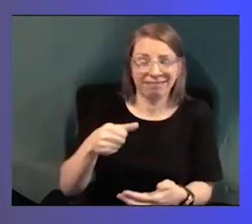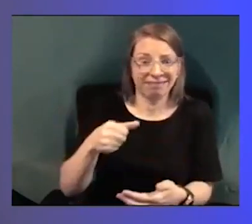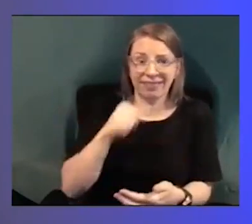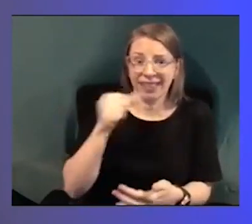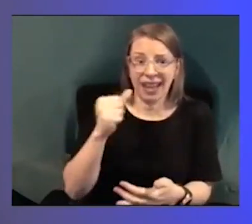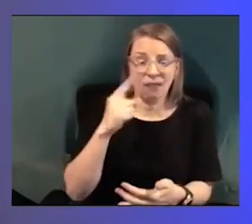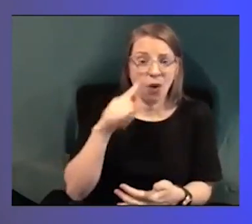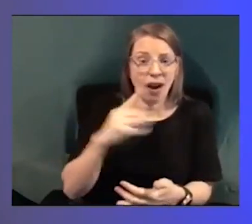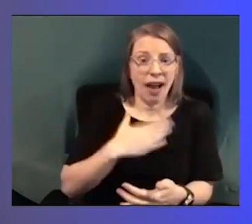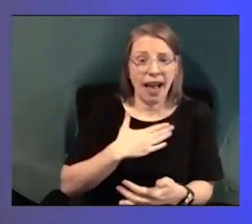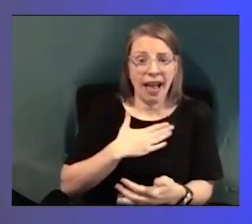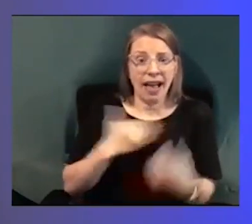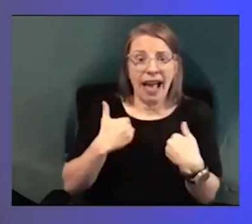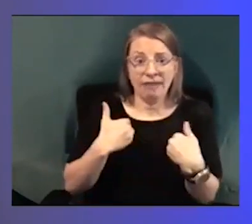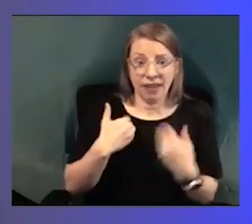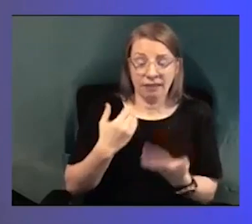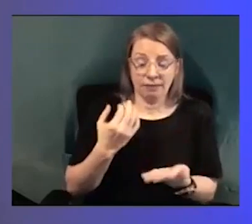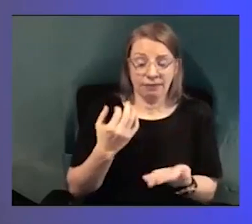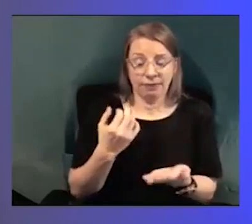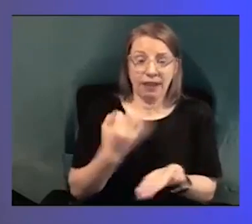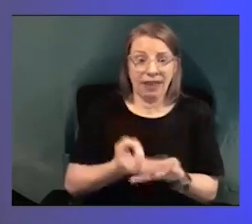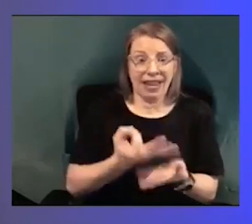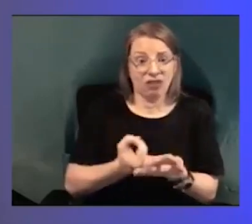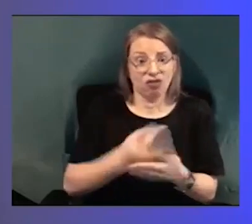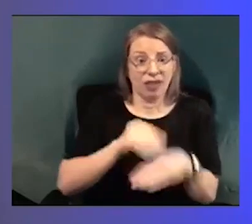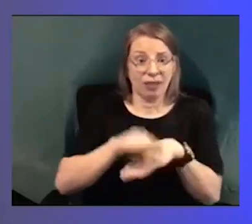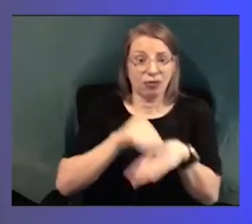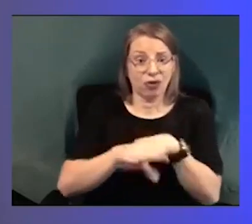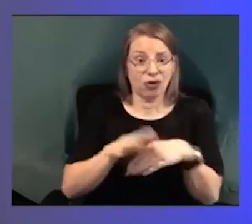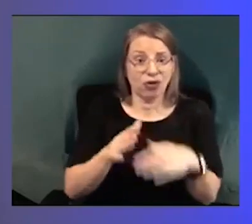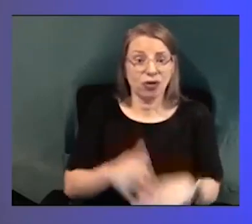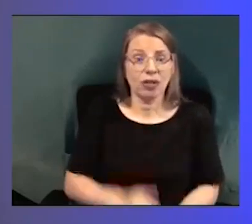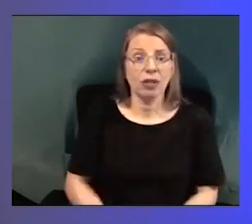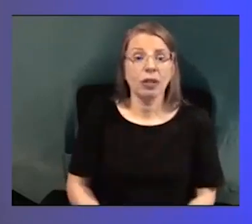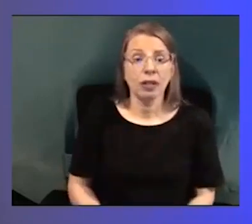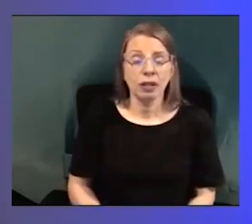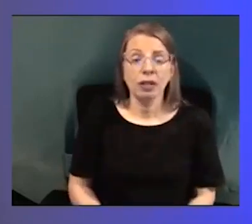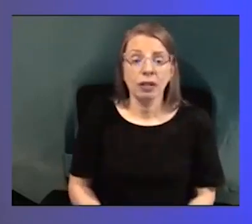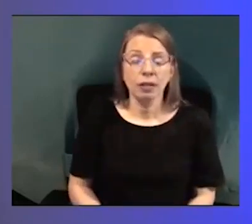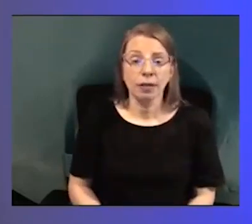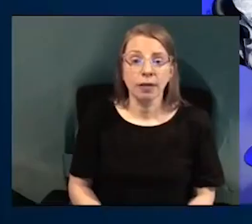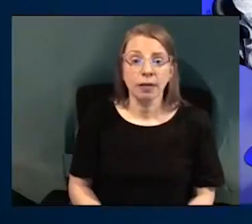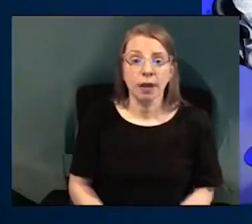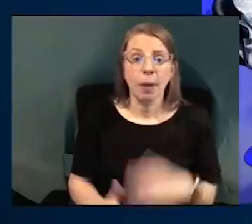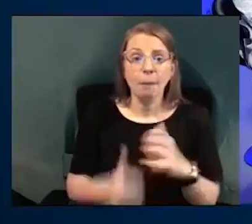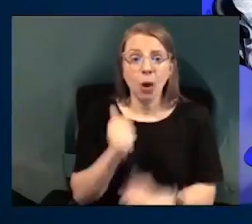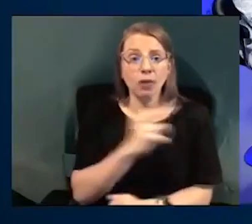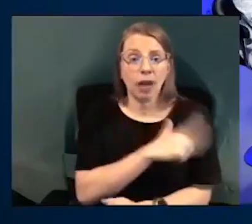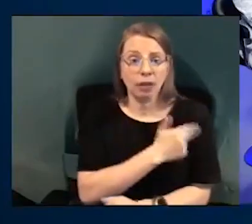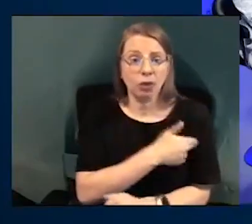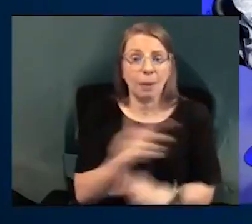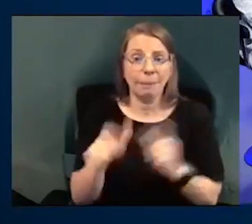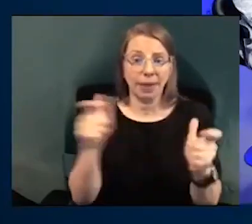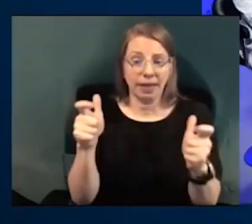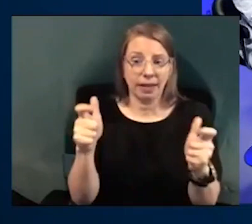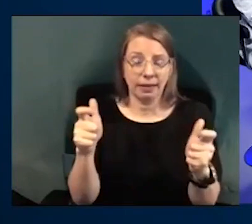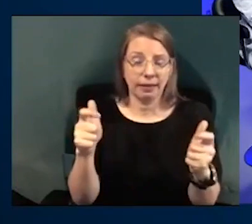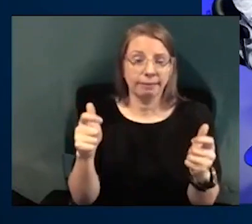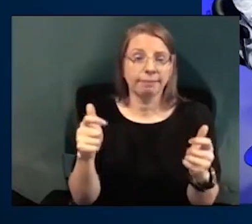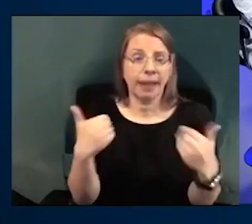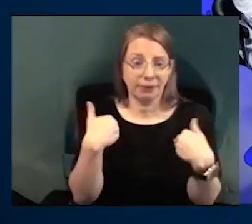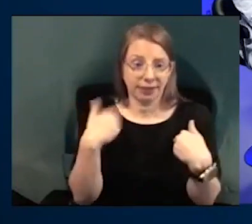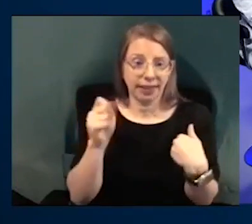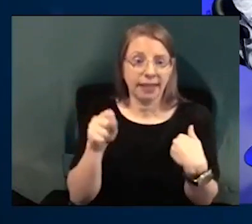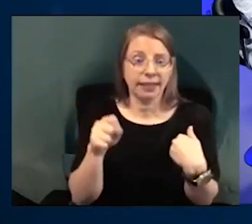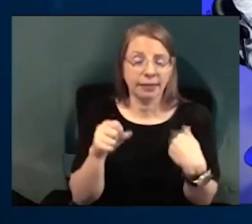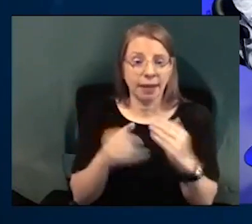financial counselors. So I would say that the majority do. Okay. Got to be your own advocate. You have to be your own advocate. Okay,